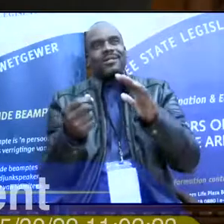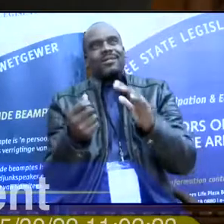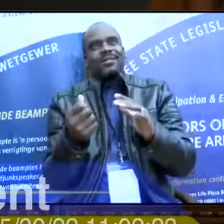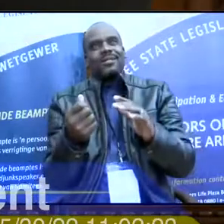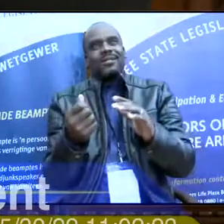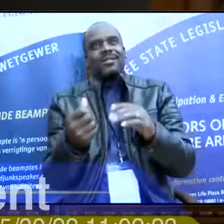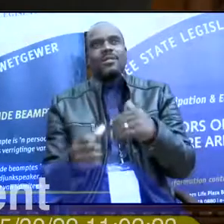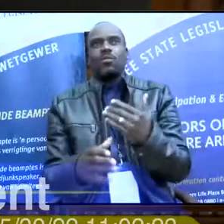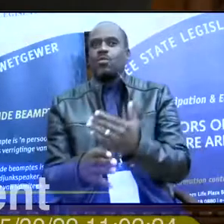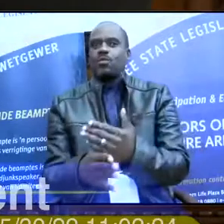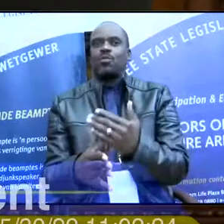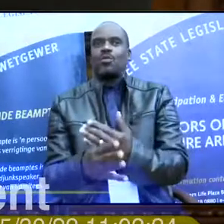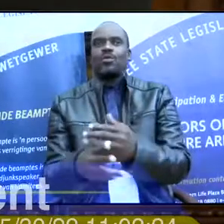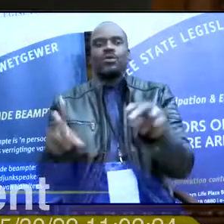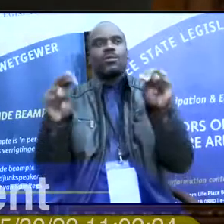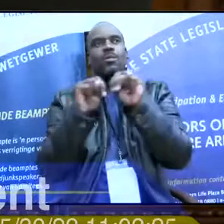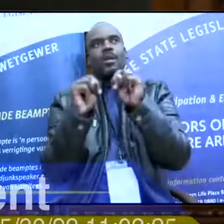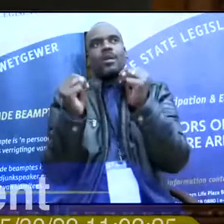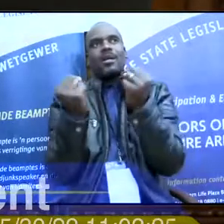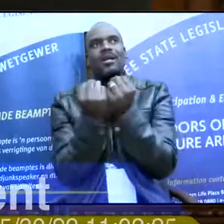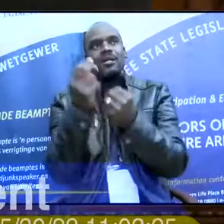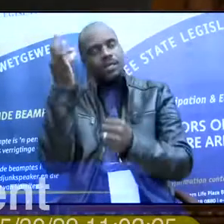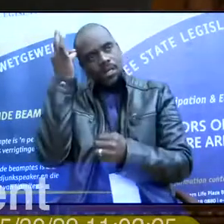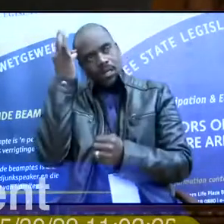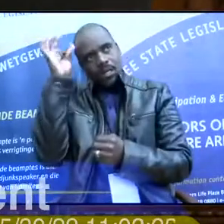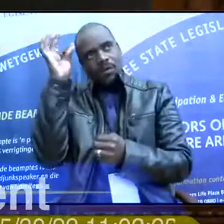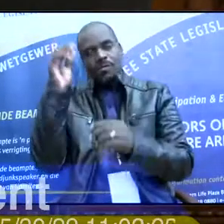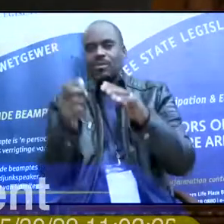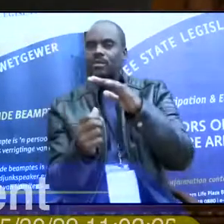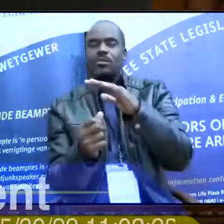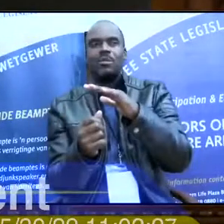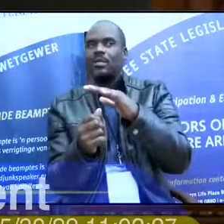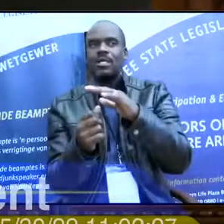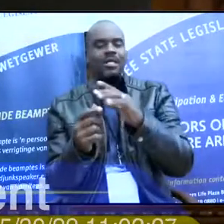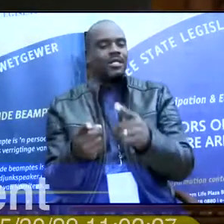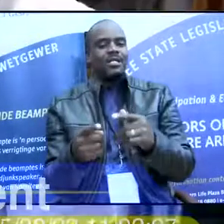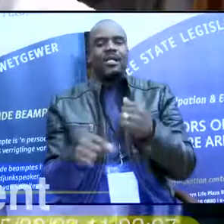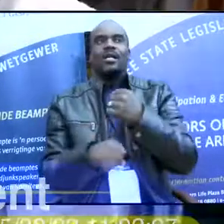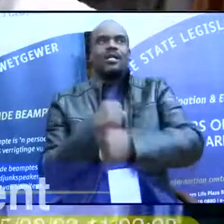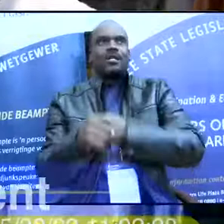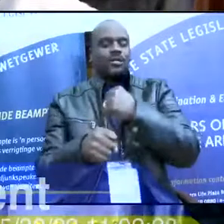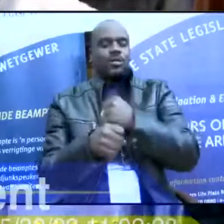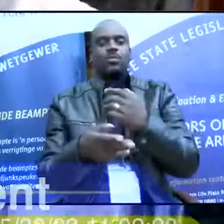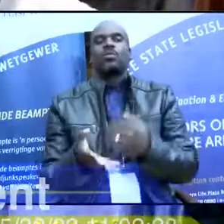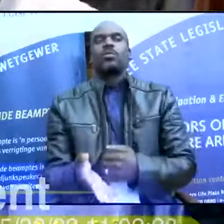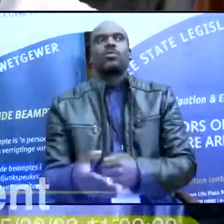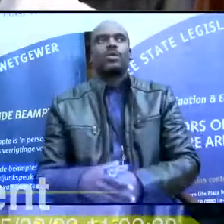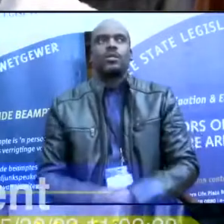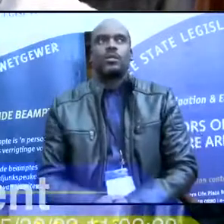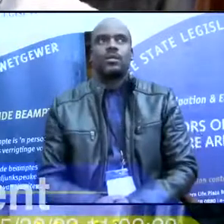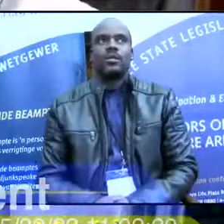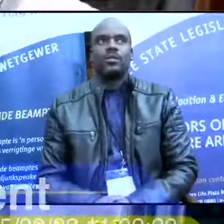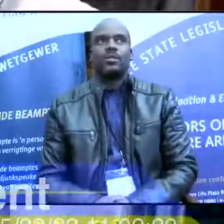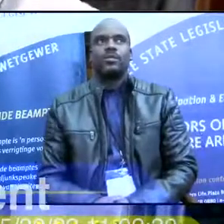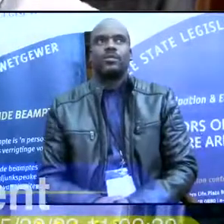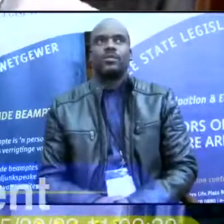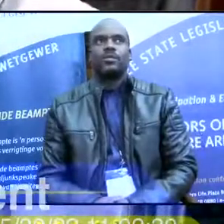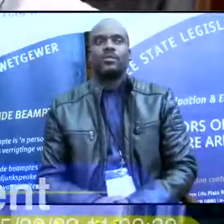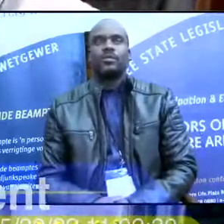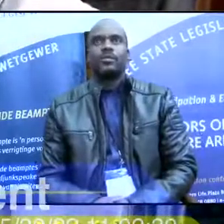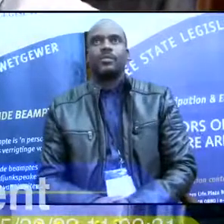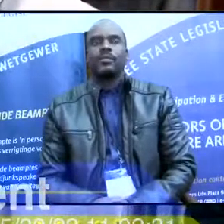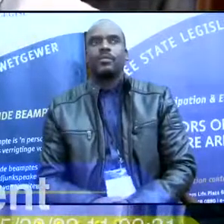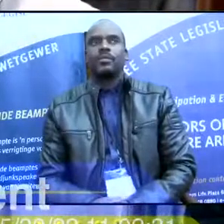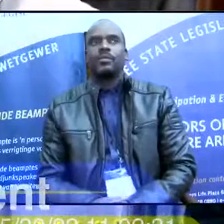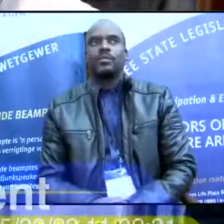items on a national budget on on expenditure even greater than the highest expenditure item which is saps and defense